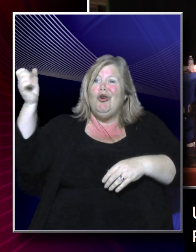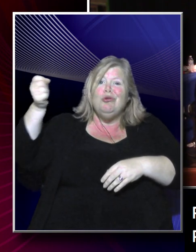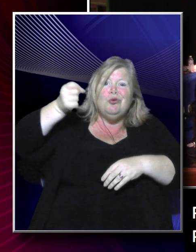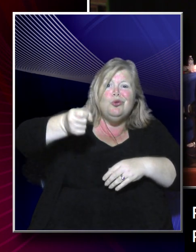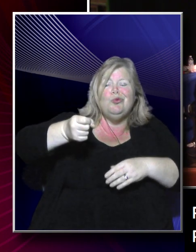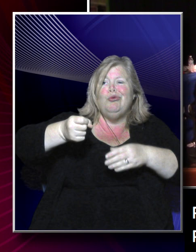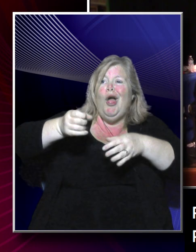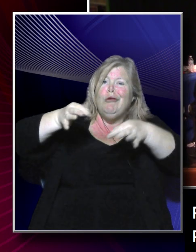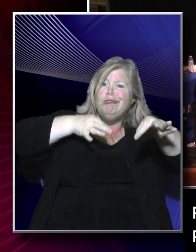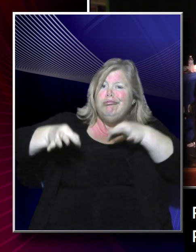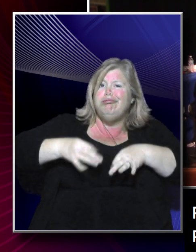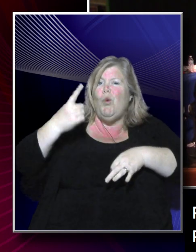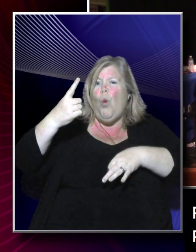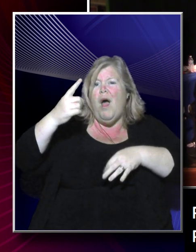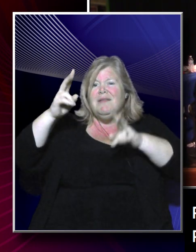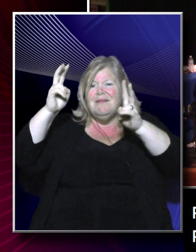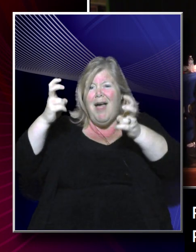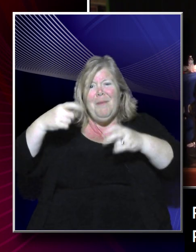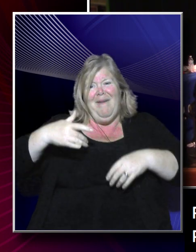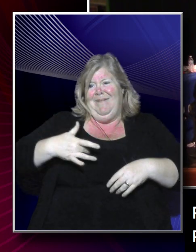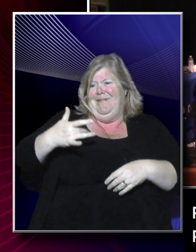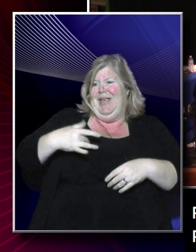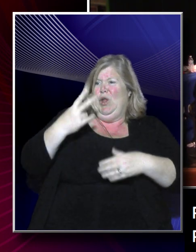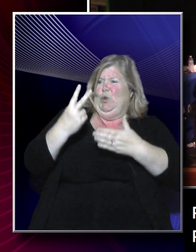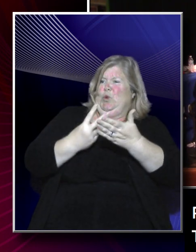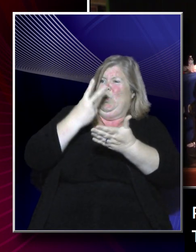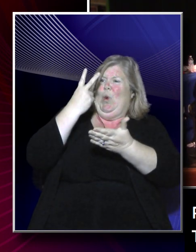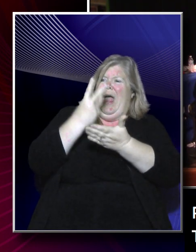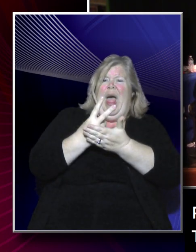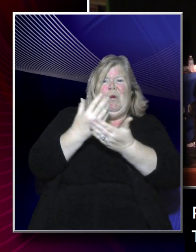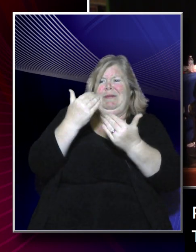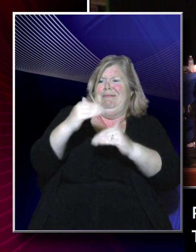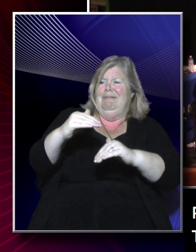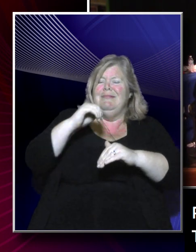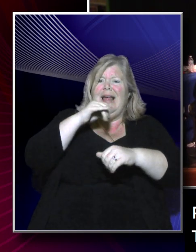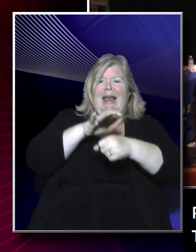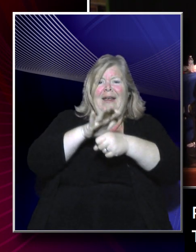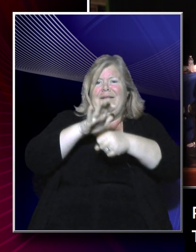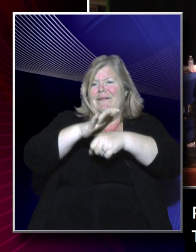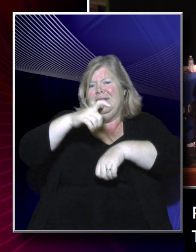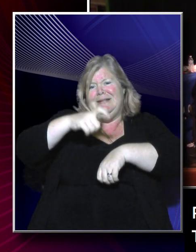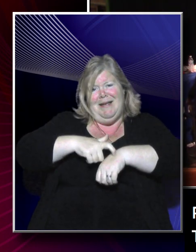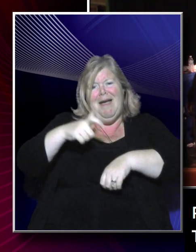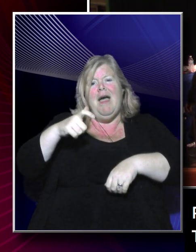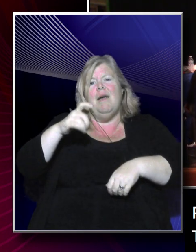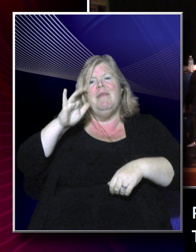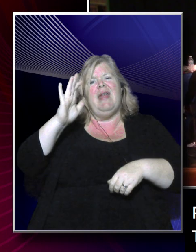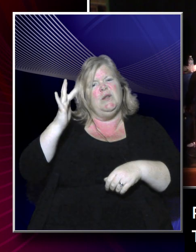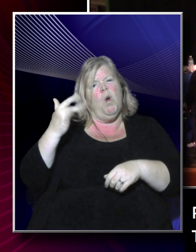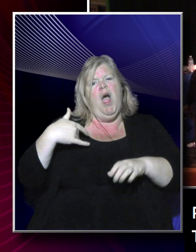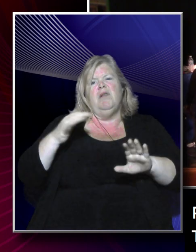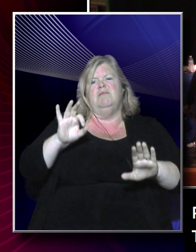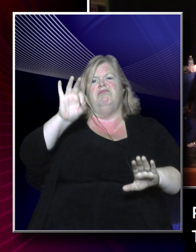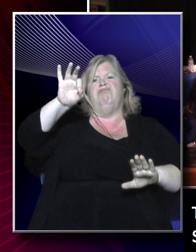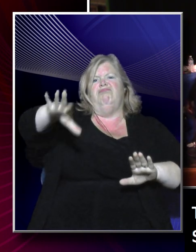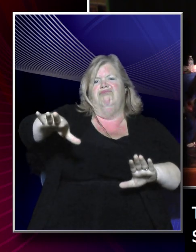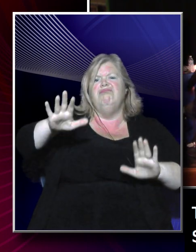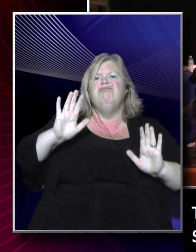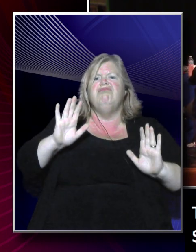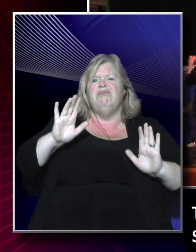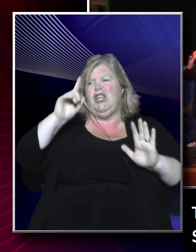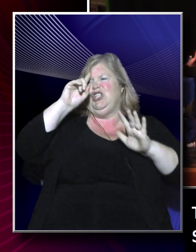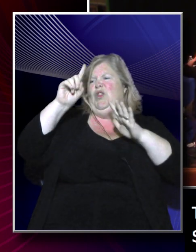topic. I believe in a 2-hour work session, we wouldn't have time for that. So that's what I'm saying. I just thought